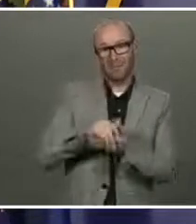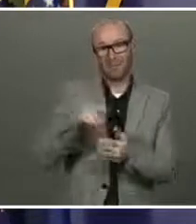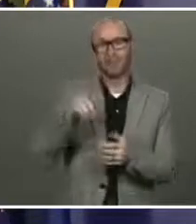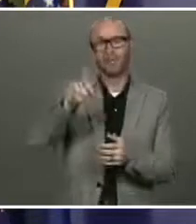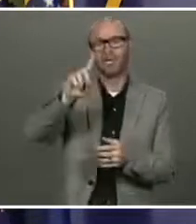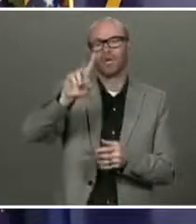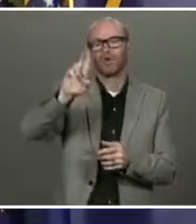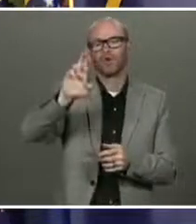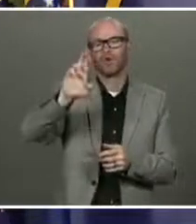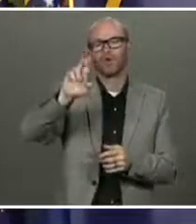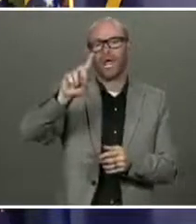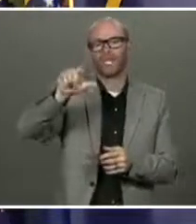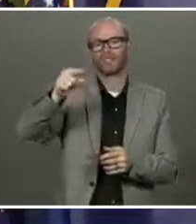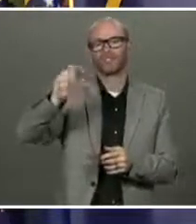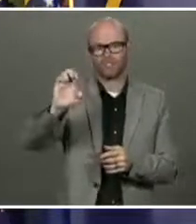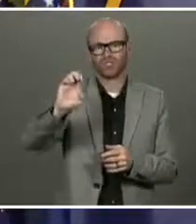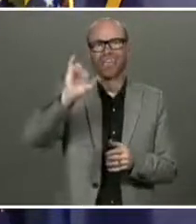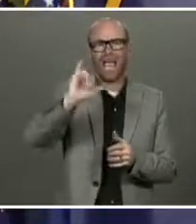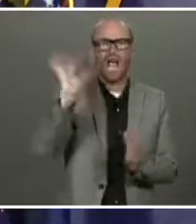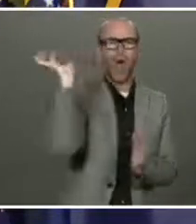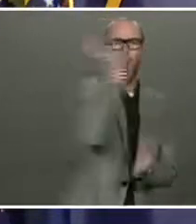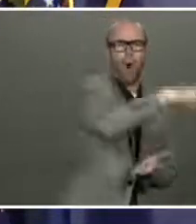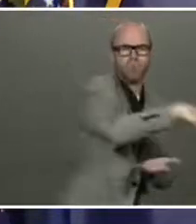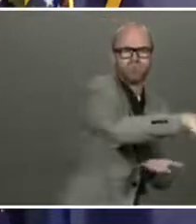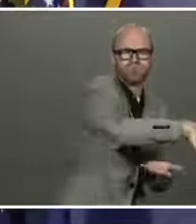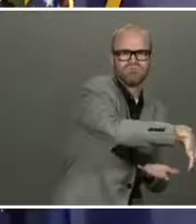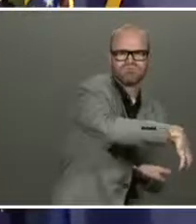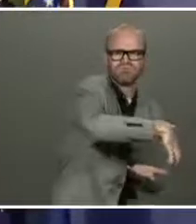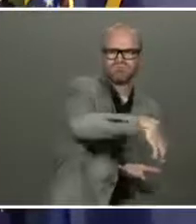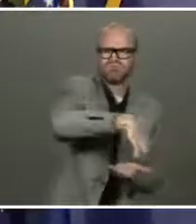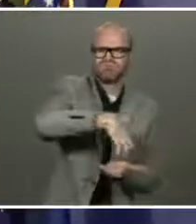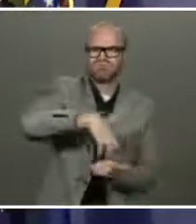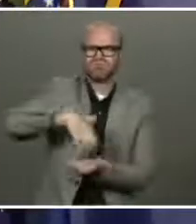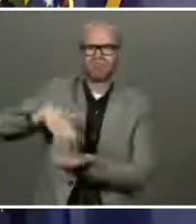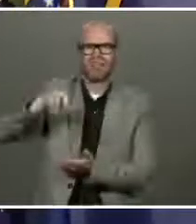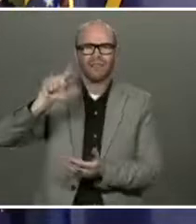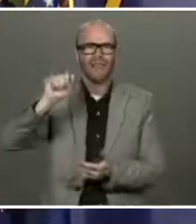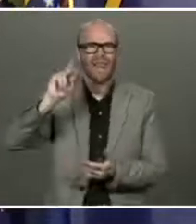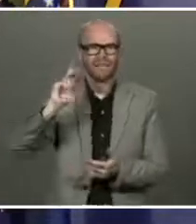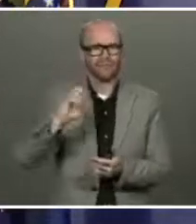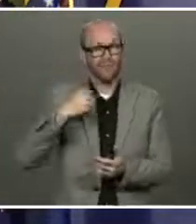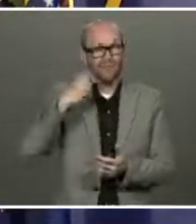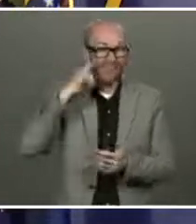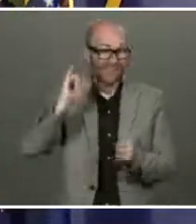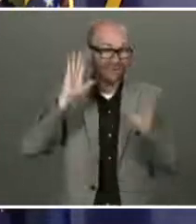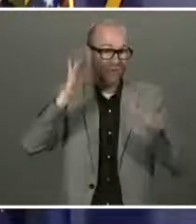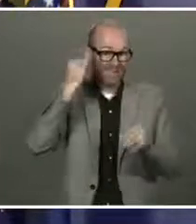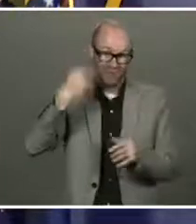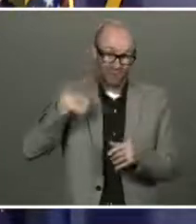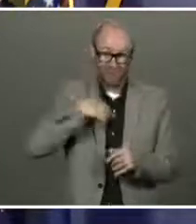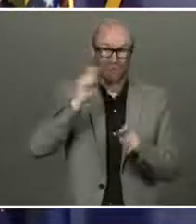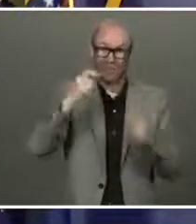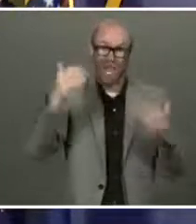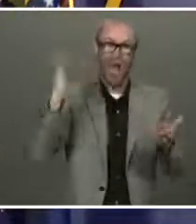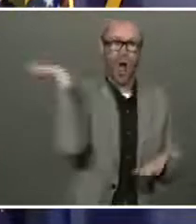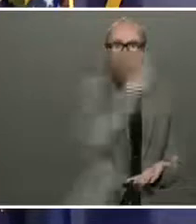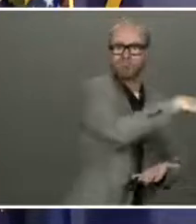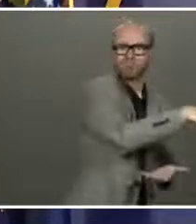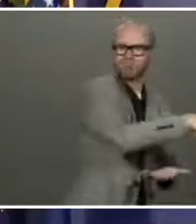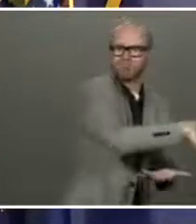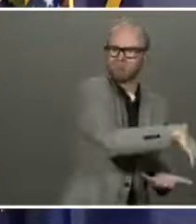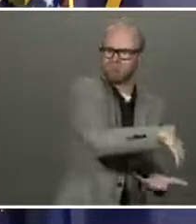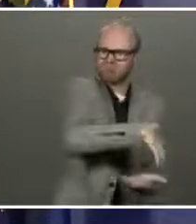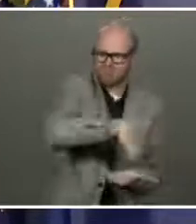over the world and has for generations. It's a great opportunity to deepen that lake, improve the